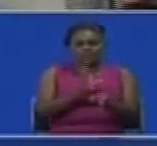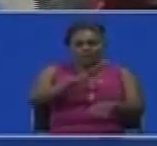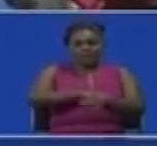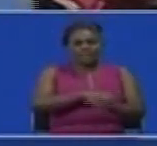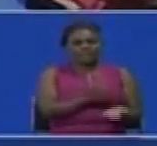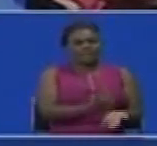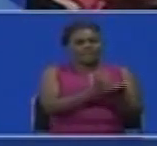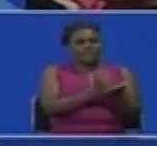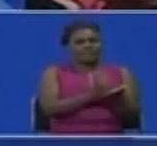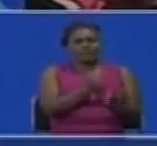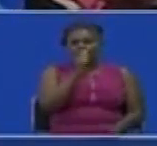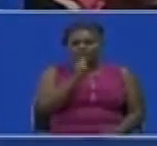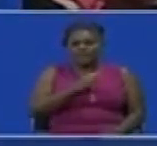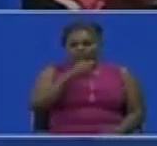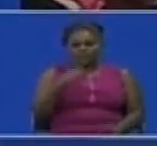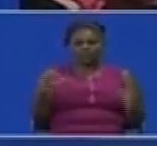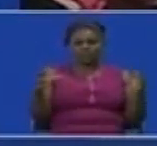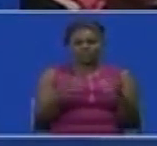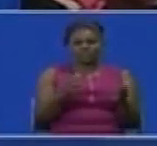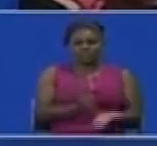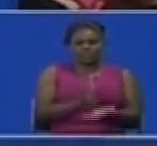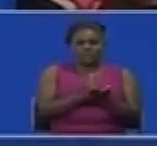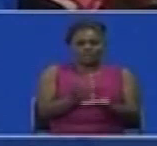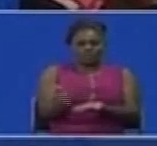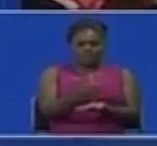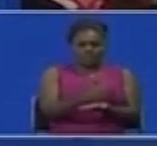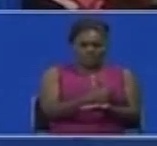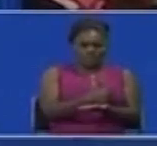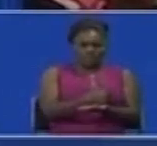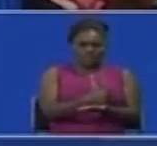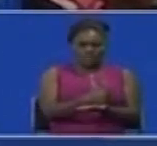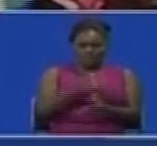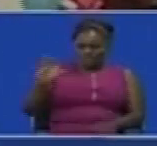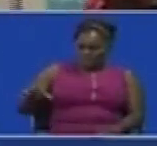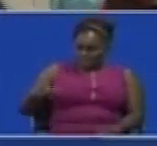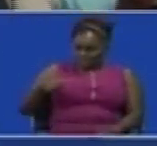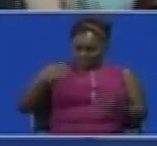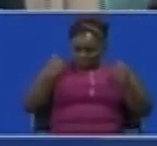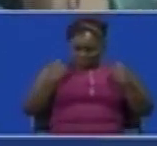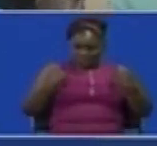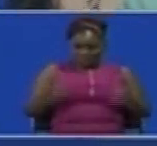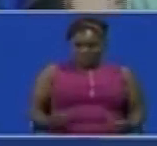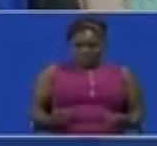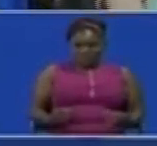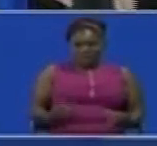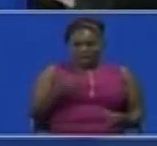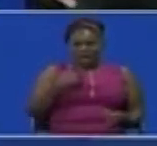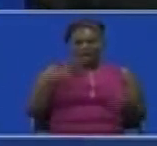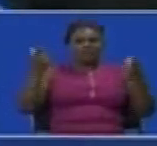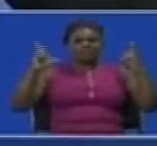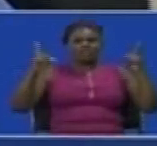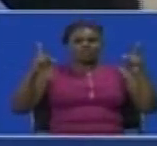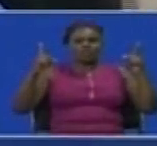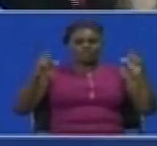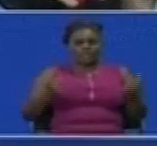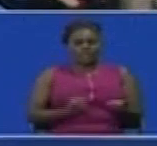from the private community to help us. In terms of Congo Air, personally, I've gotten a sponsor who's given us a truck that is